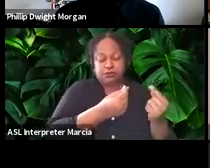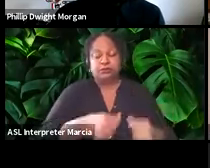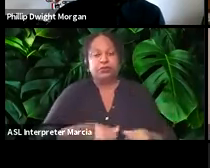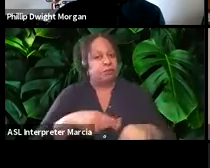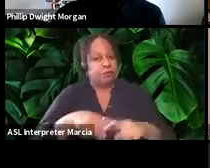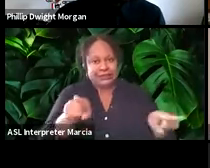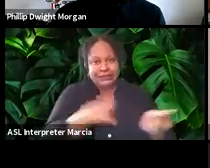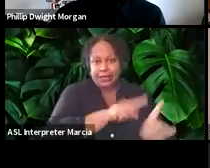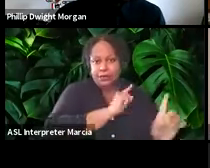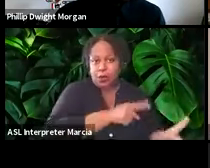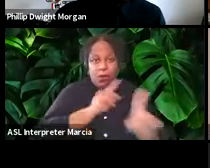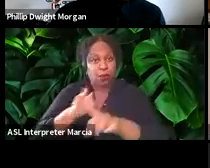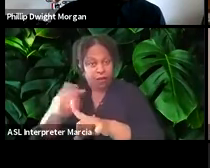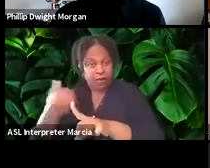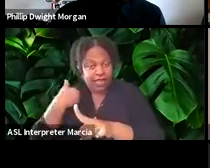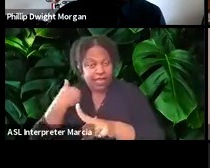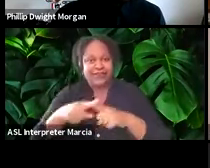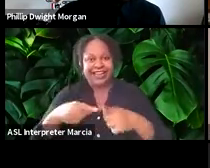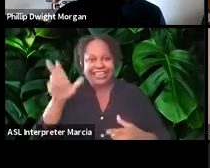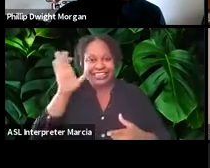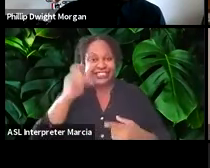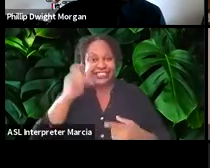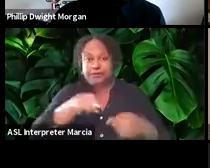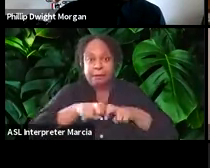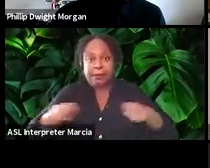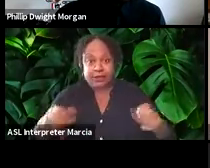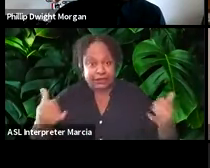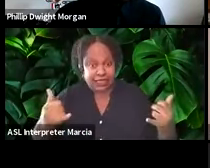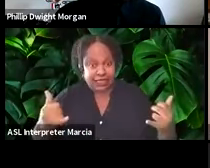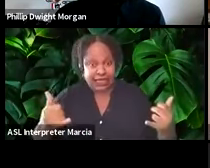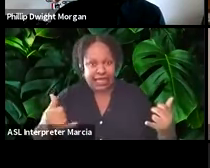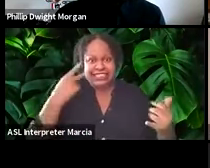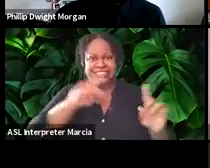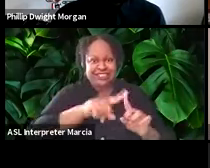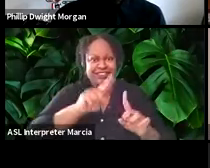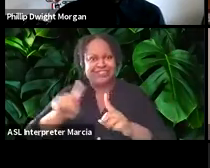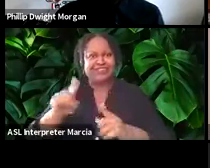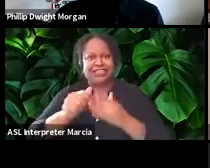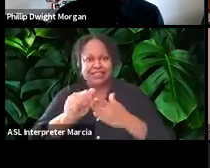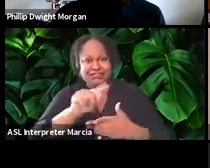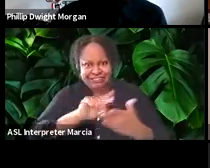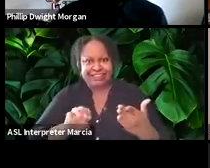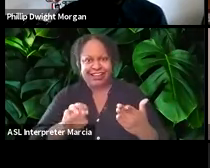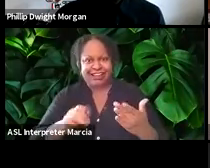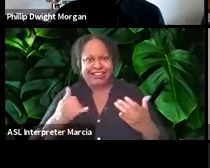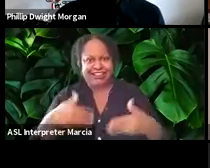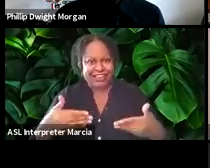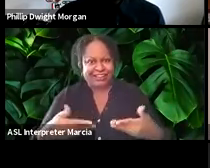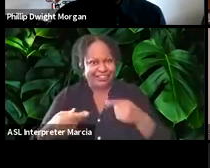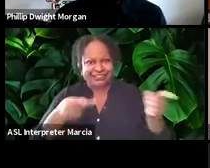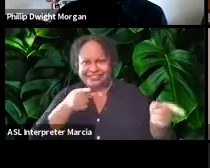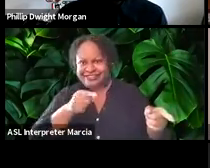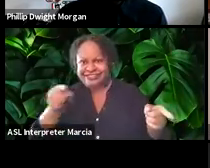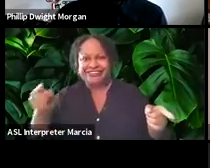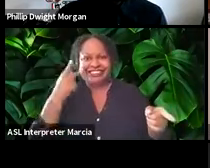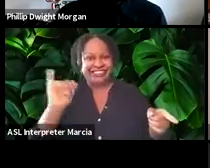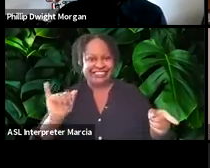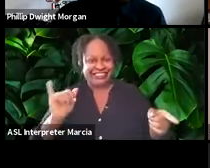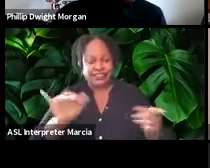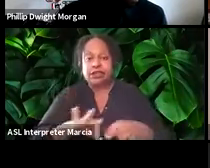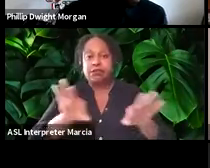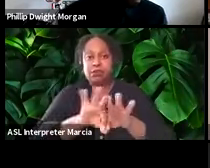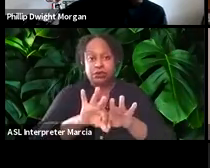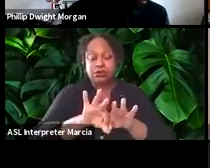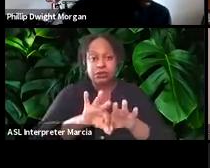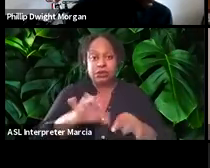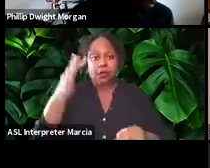to everybody on this panel speaking today, I'm also seeing different styles of leadership, which is also important because with